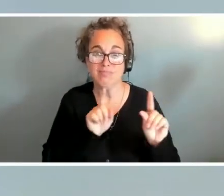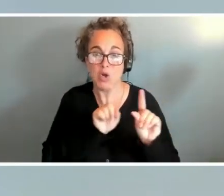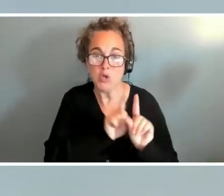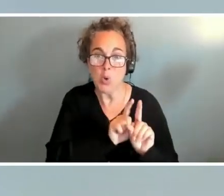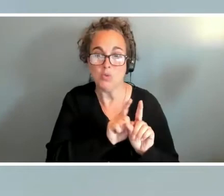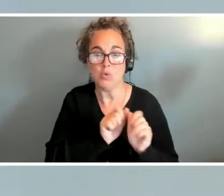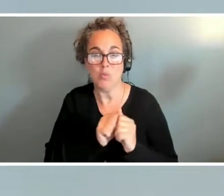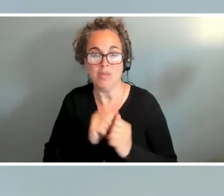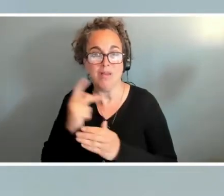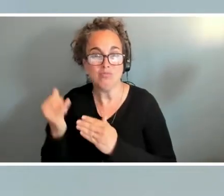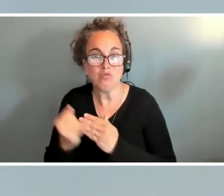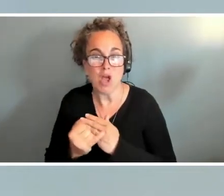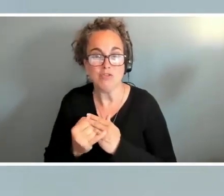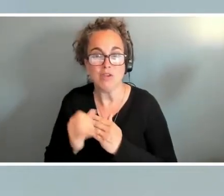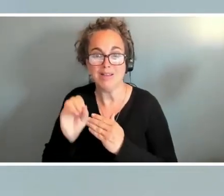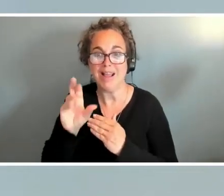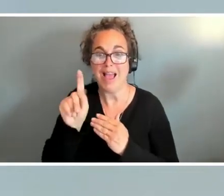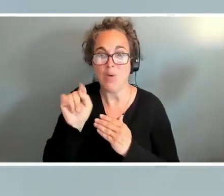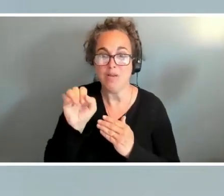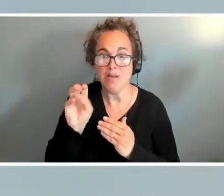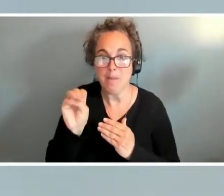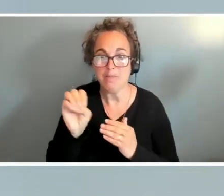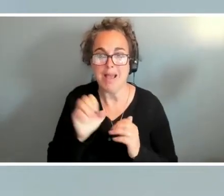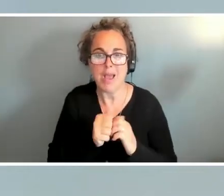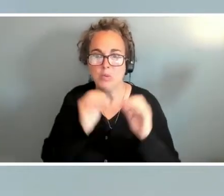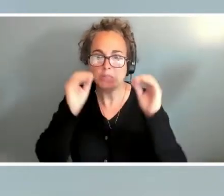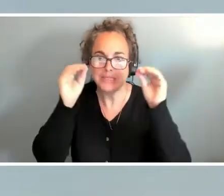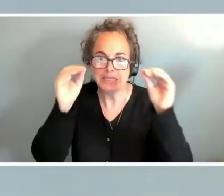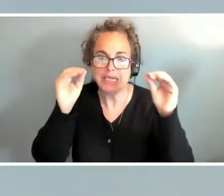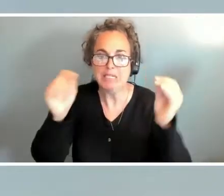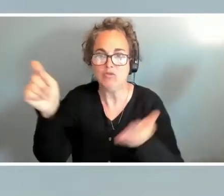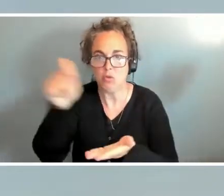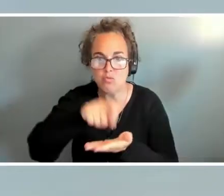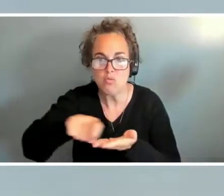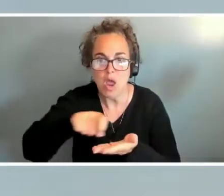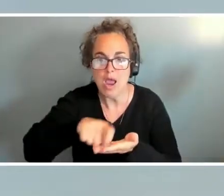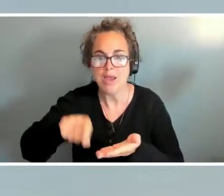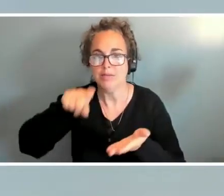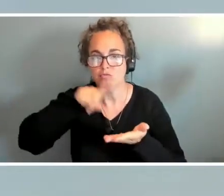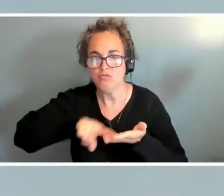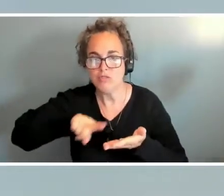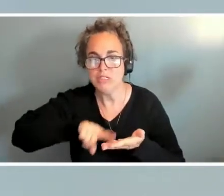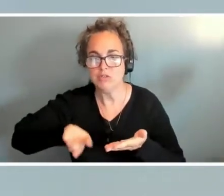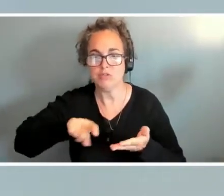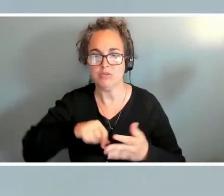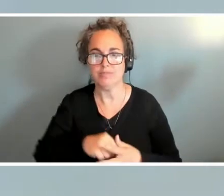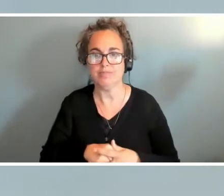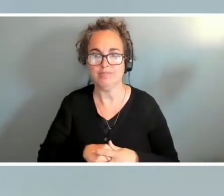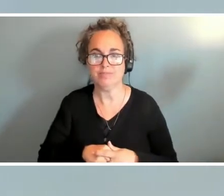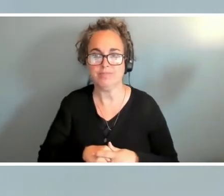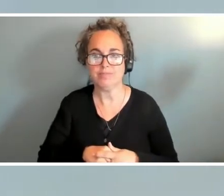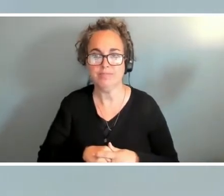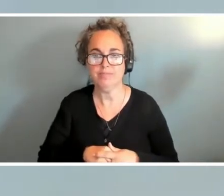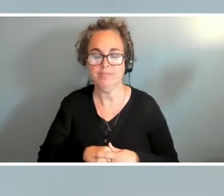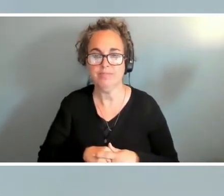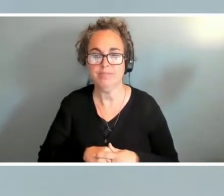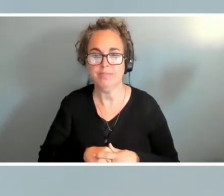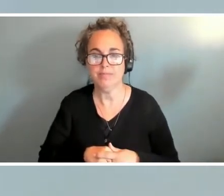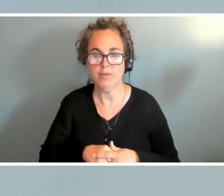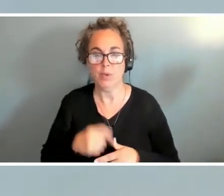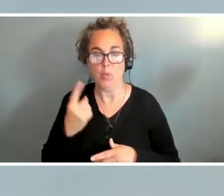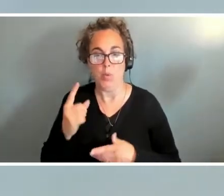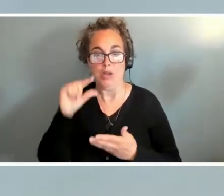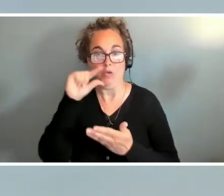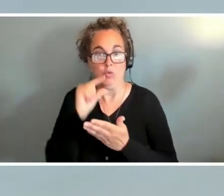a project outcome, teaching, writing, researching. And one of the graduates,